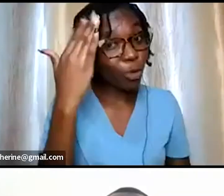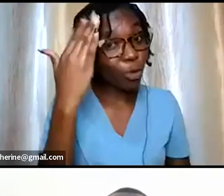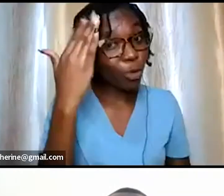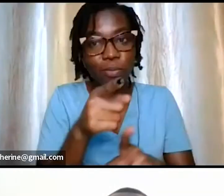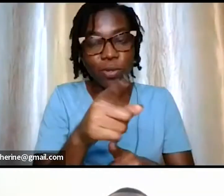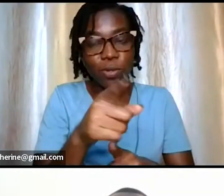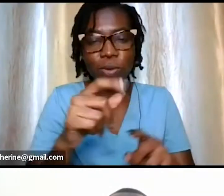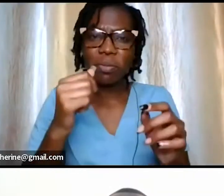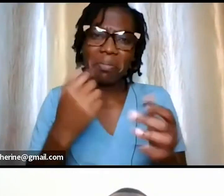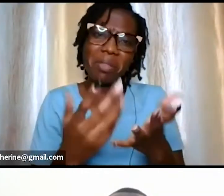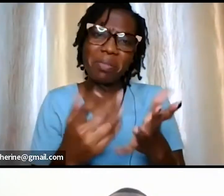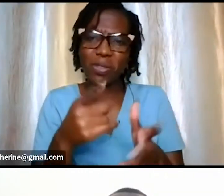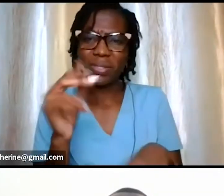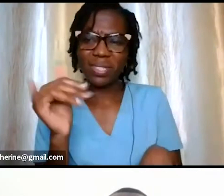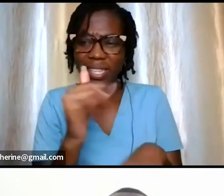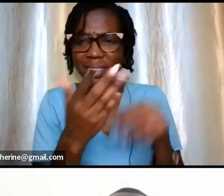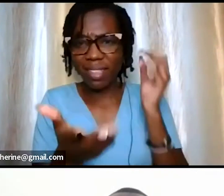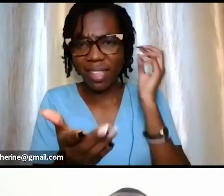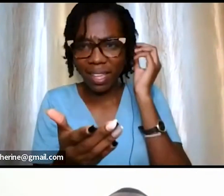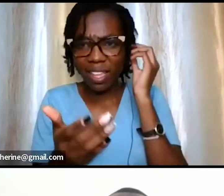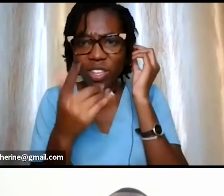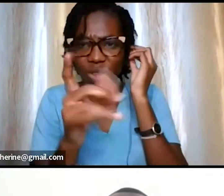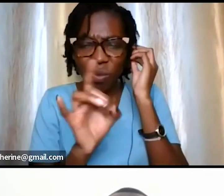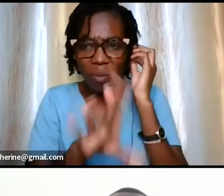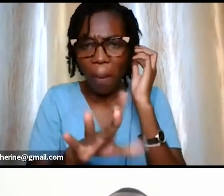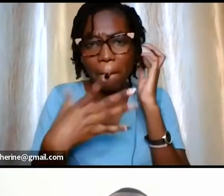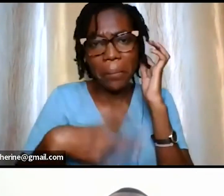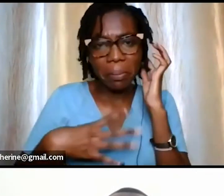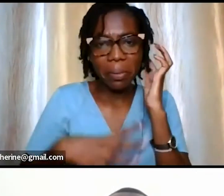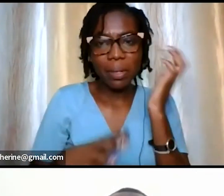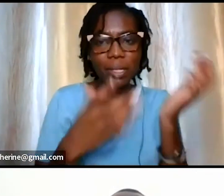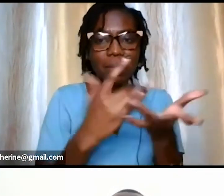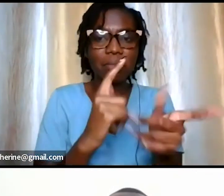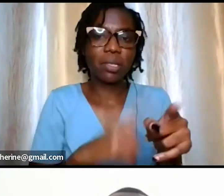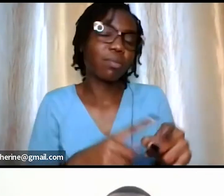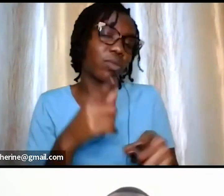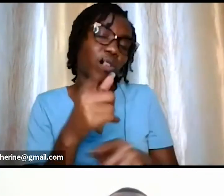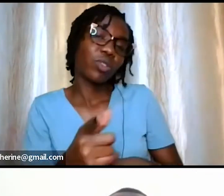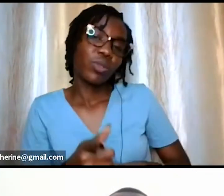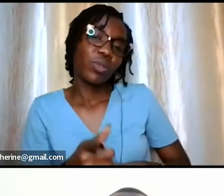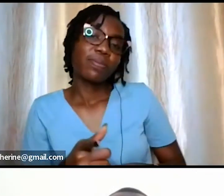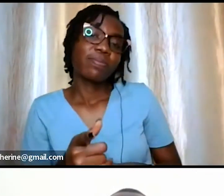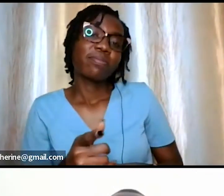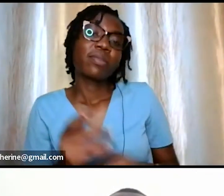hear you're the one who fires people, and then all of a sudden you're the one who actually